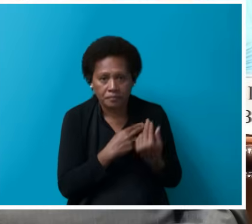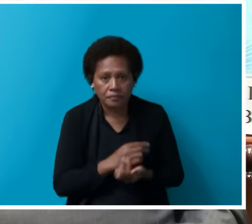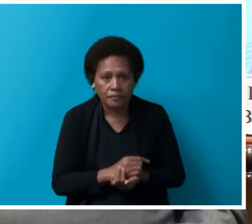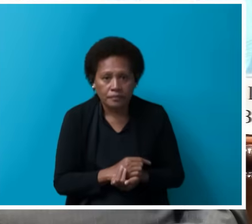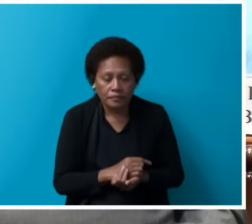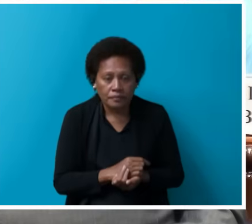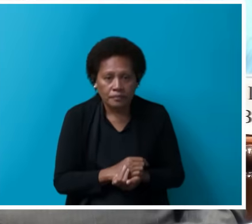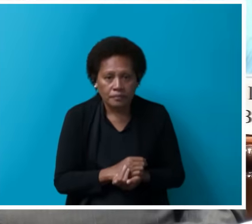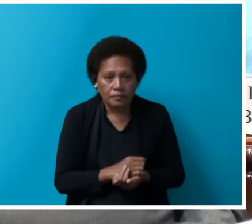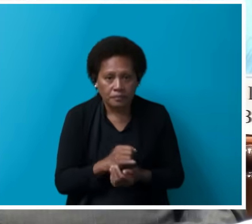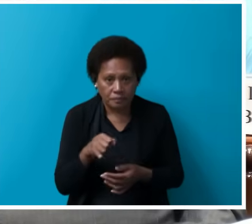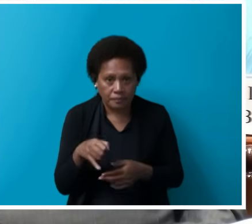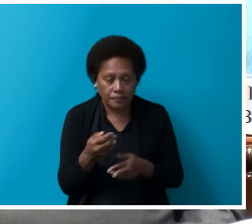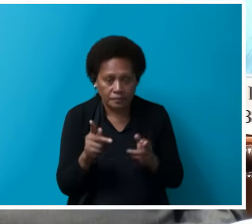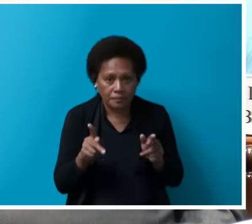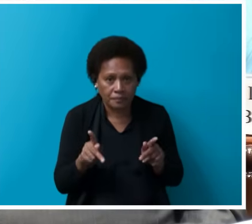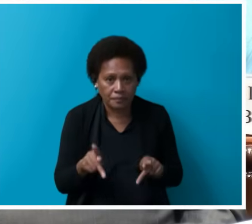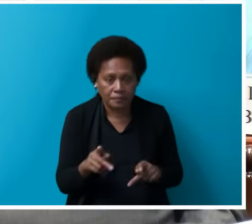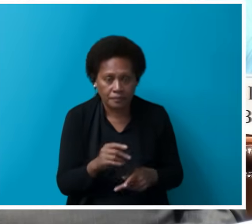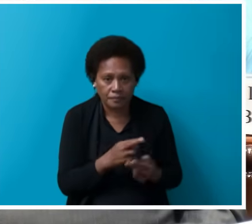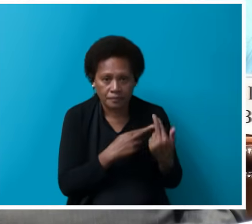It is fiscally responsible.